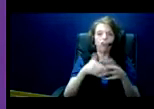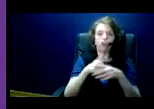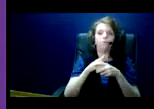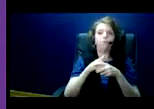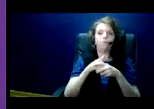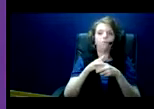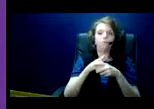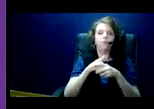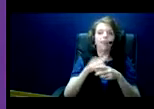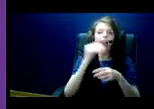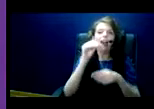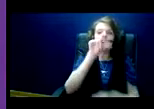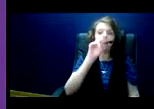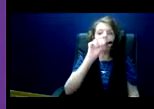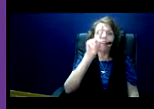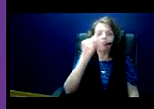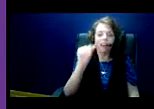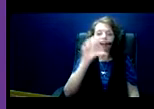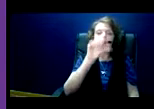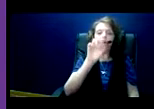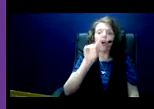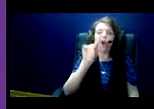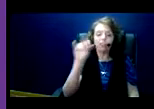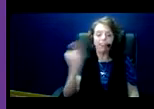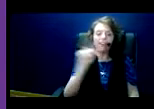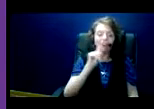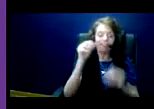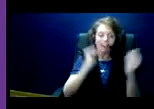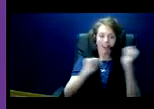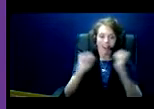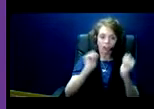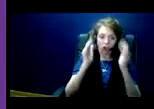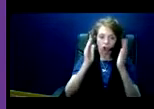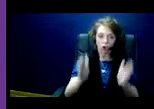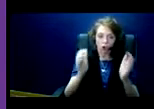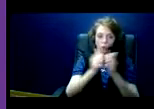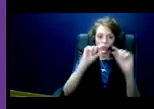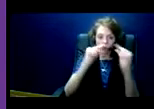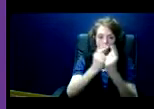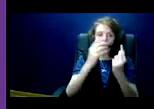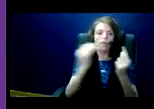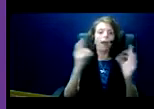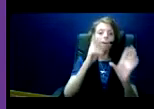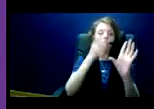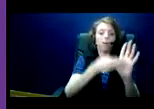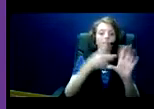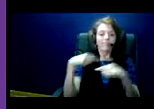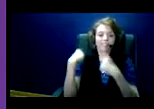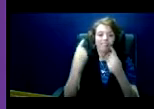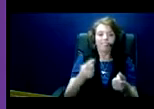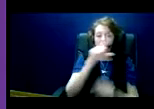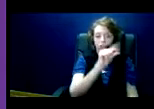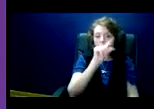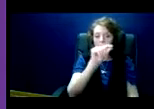Group. Linda Carlton is an actor with Collab Theater Group and has been a participant since